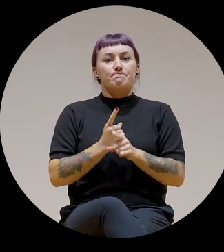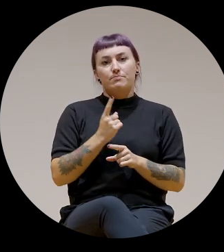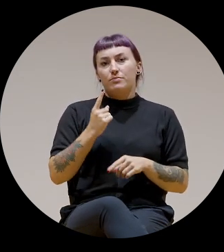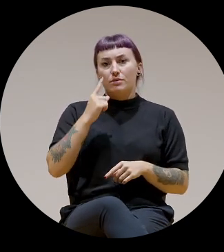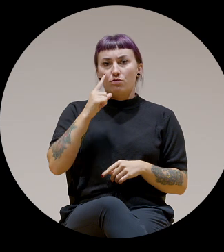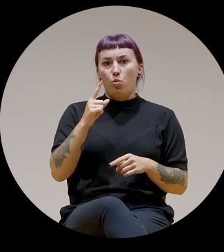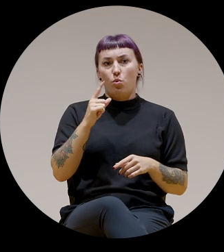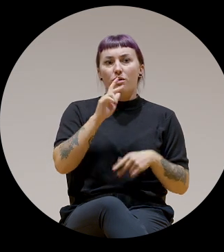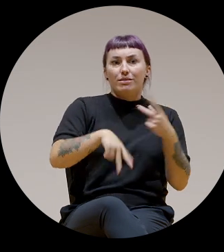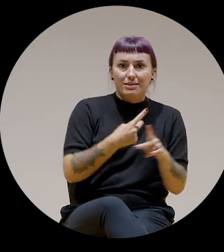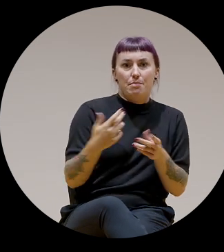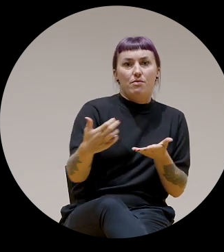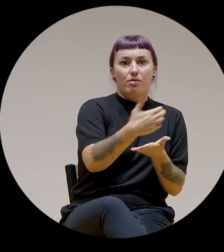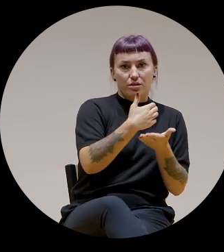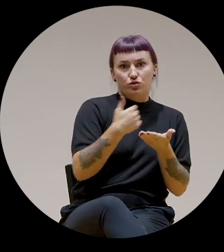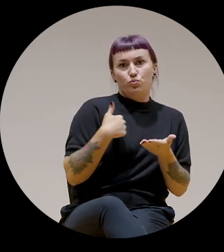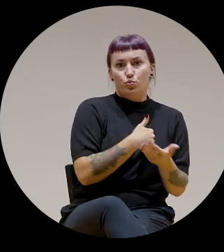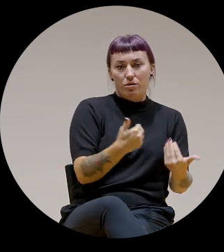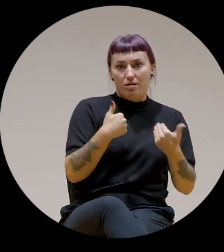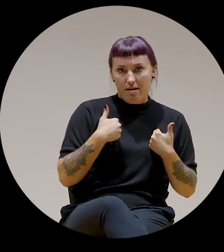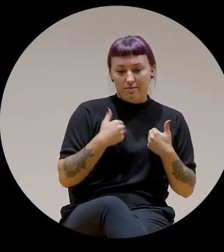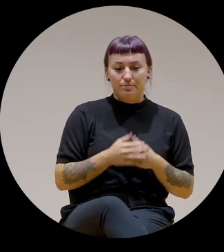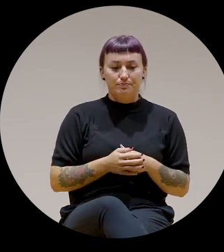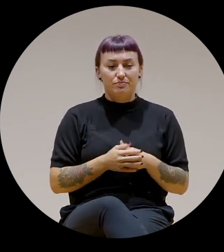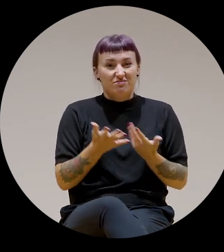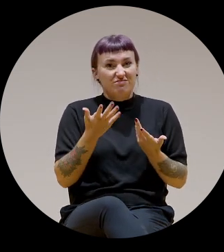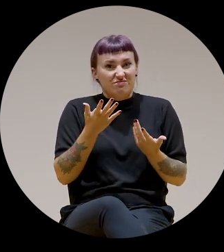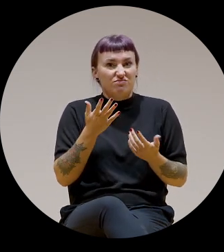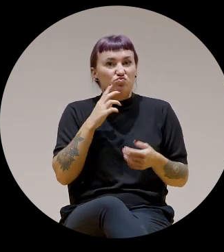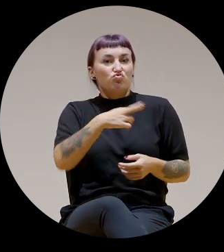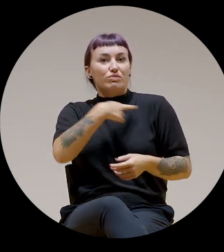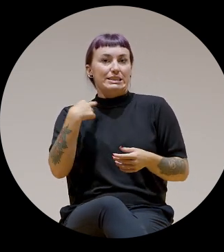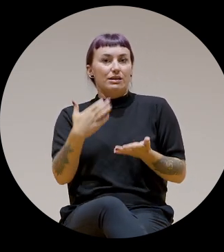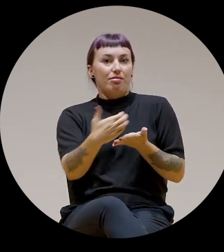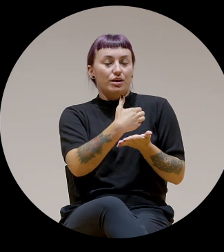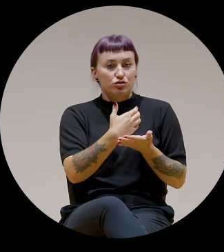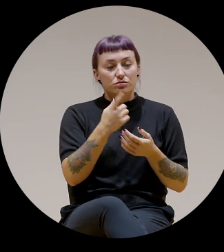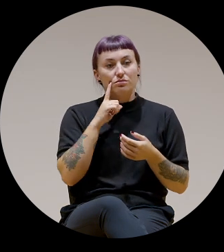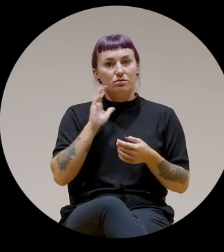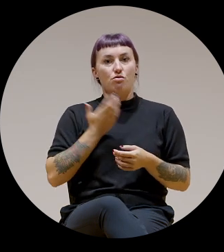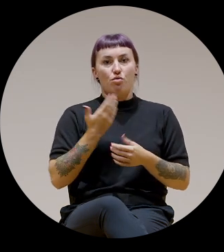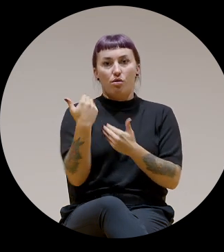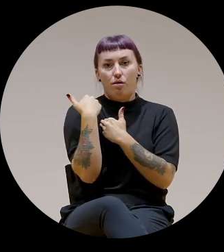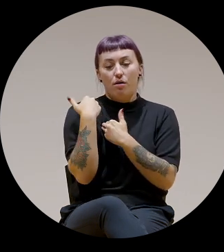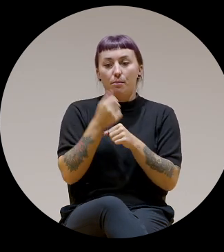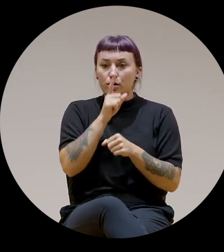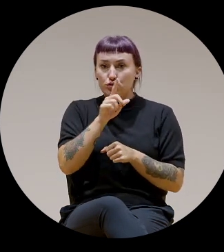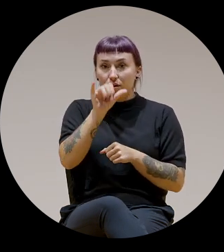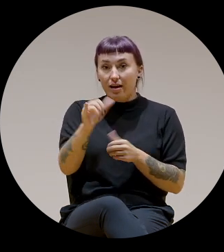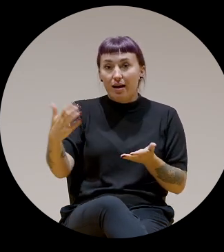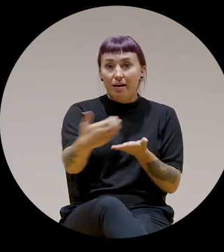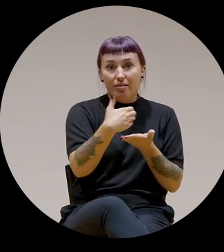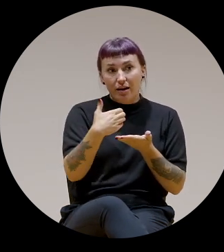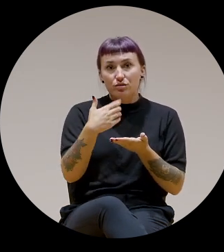adequate for the type of collection that we have. It was putting the collection at risk, right? And since it is our responsibility to make sure